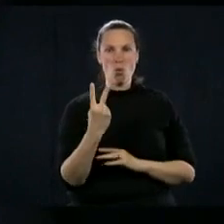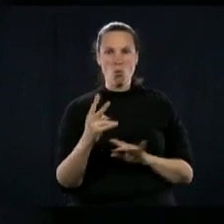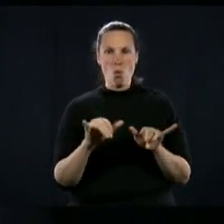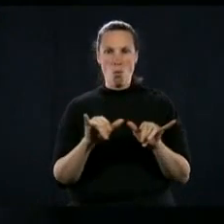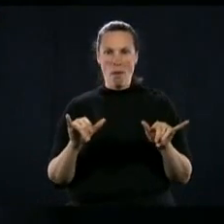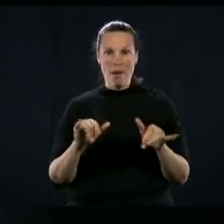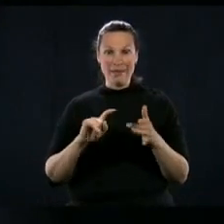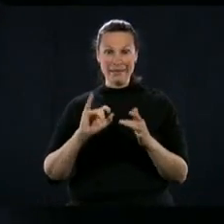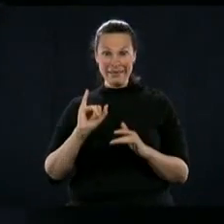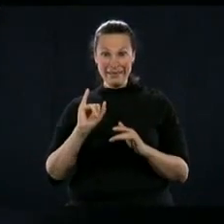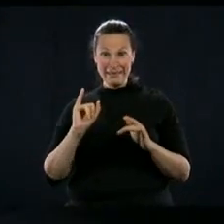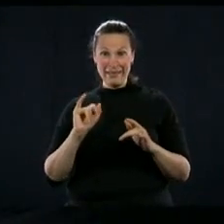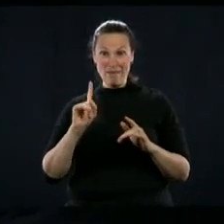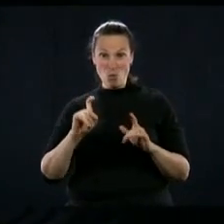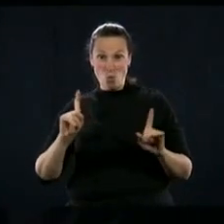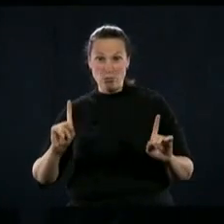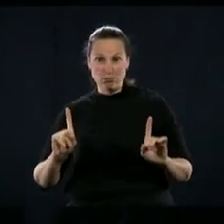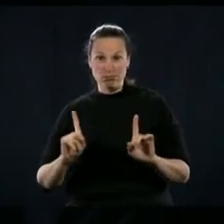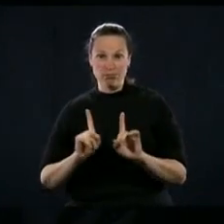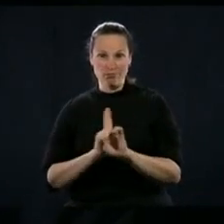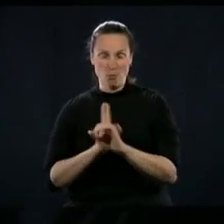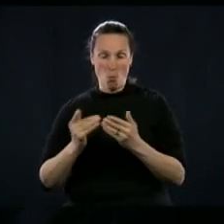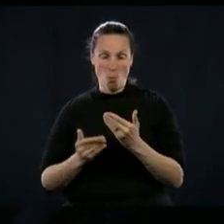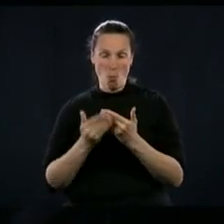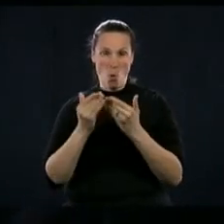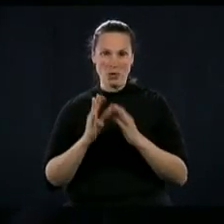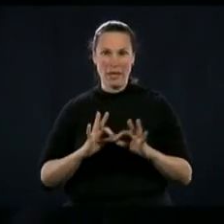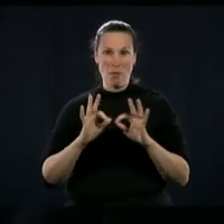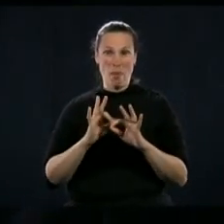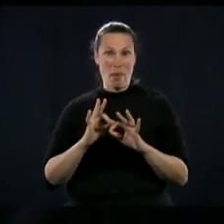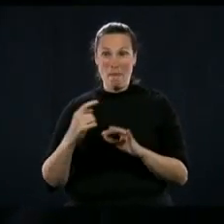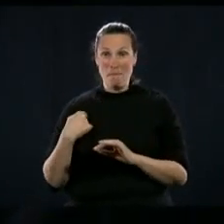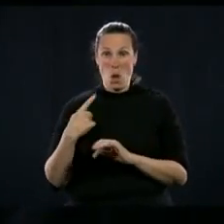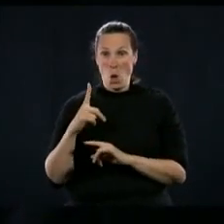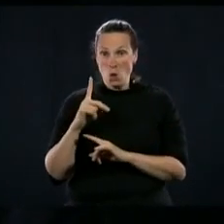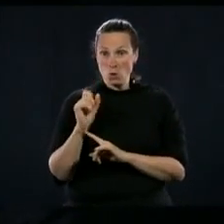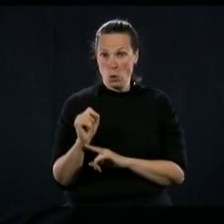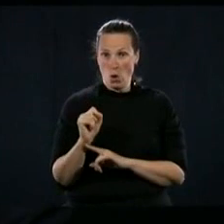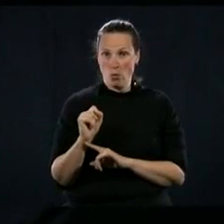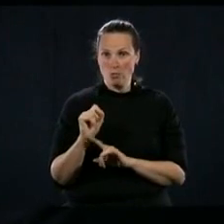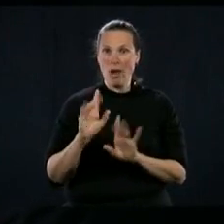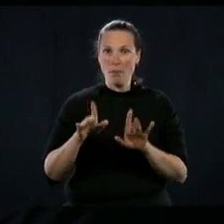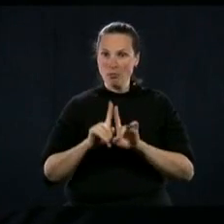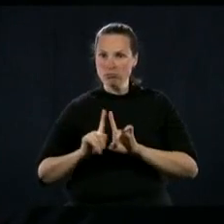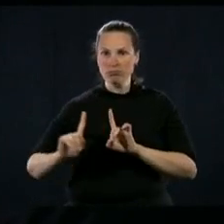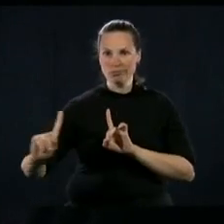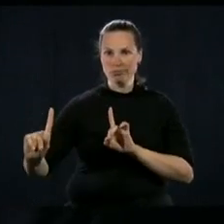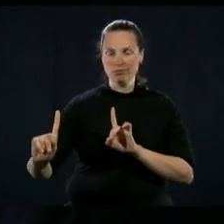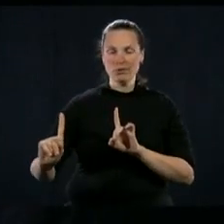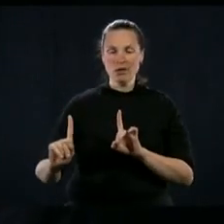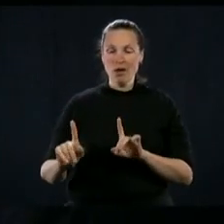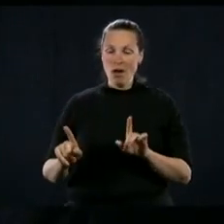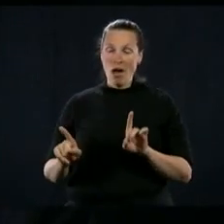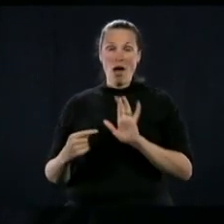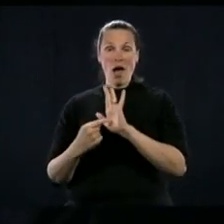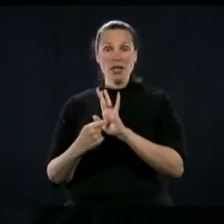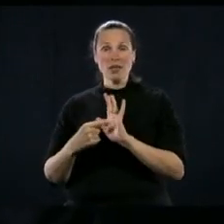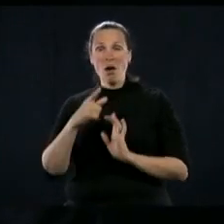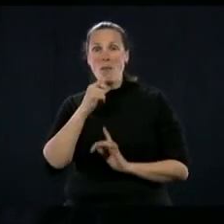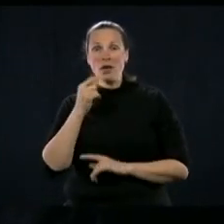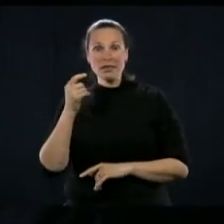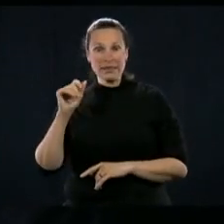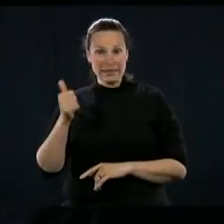somebody else, it shouldn't last. Don't stay there. I think that this is important. So in the same way,